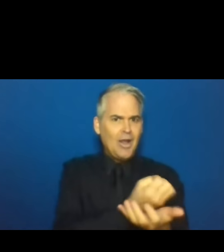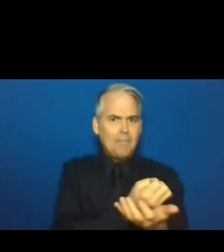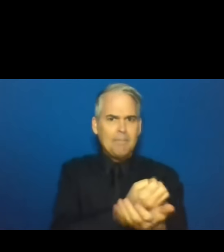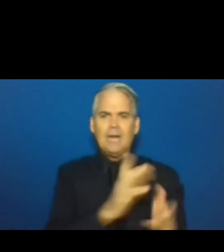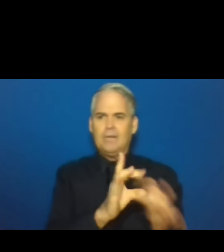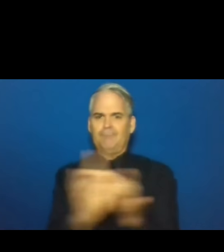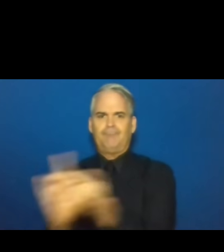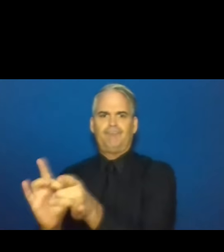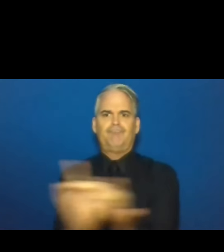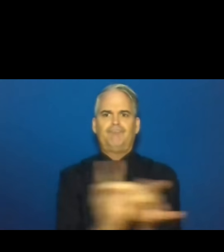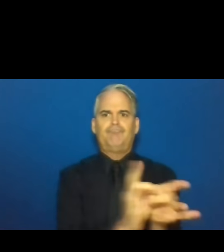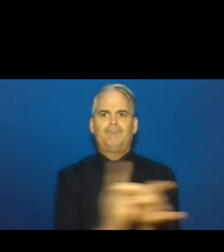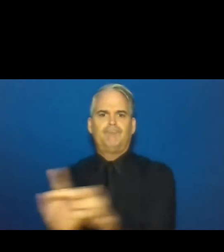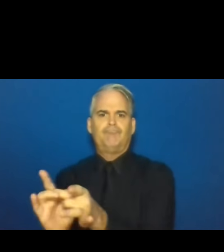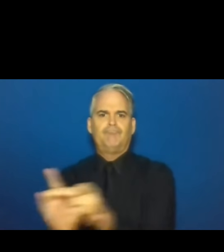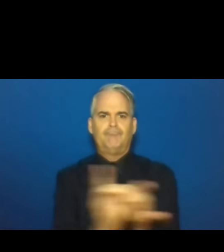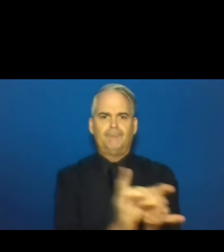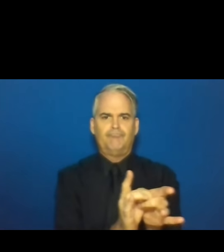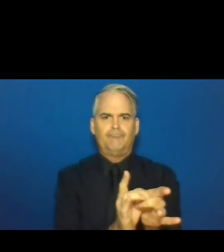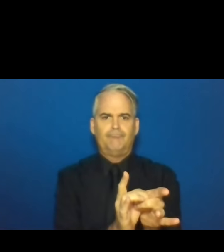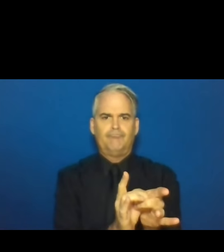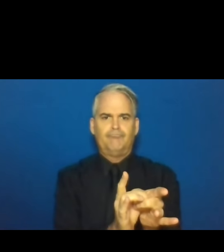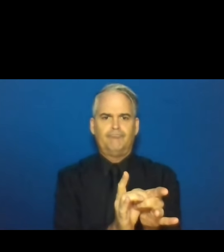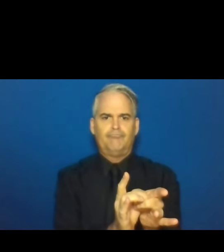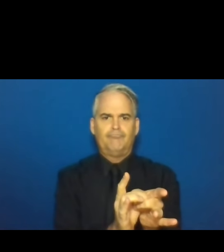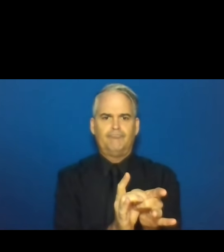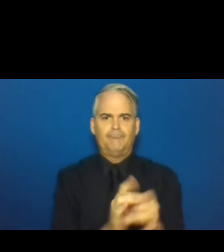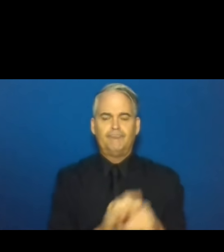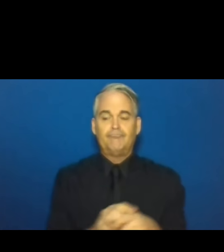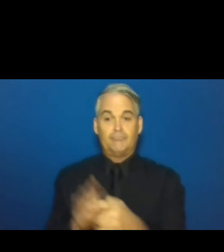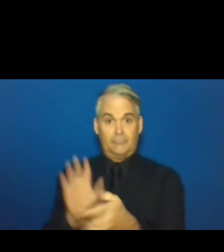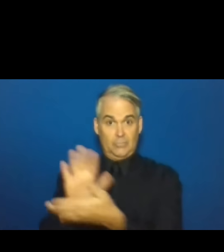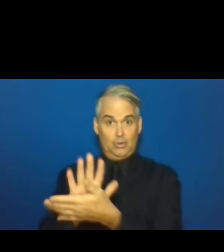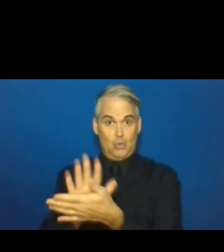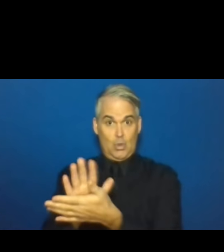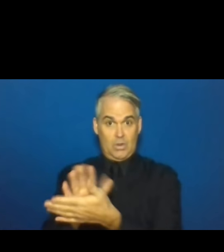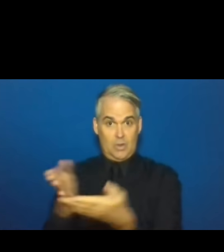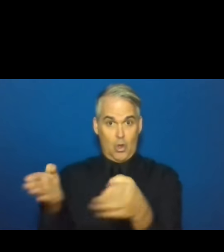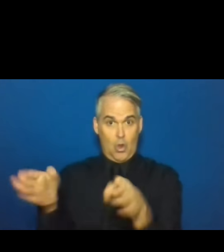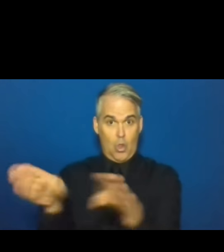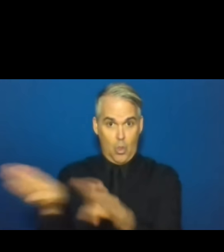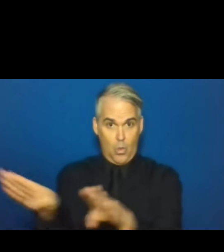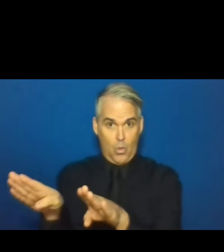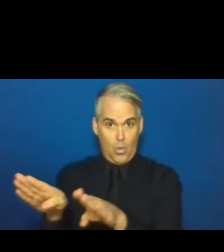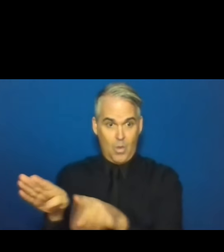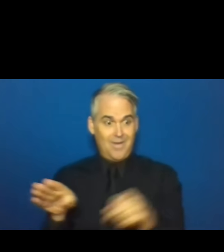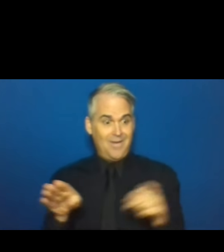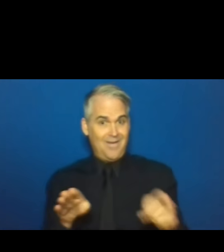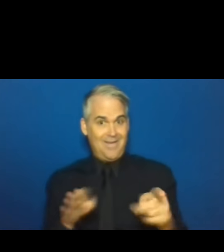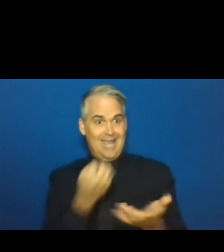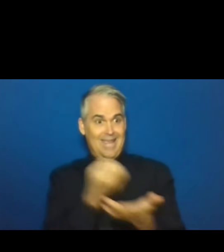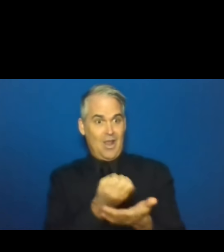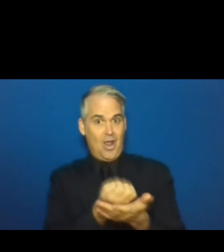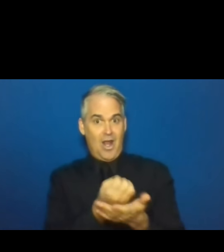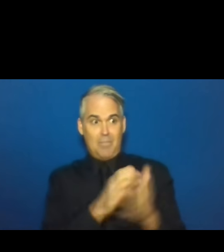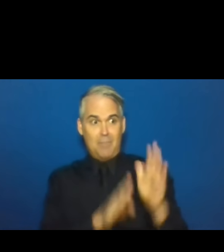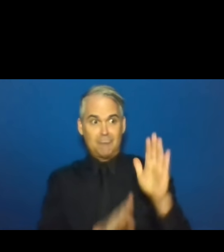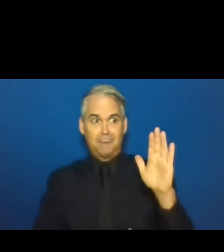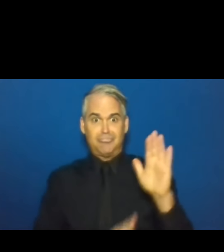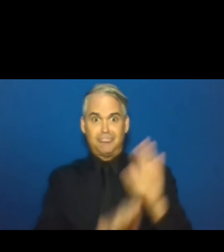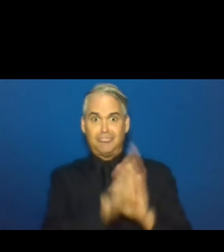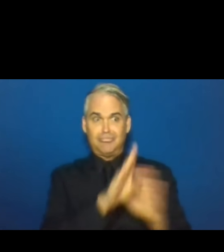are tied together. As long as school buildings are closed, our economy cannot be fully open.